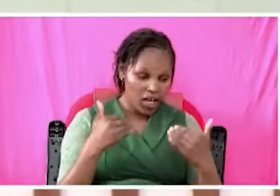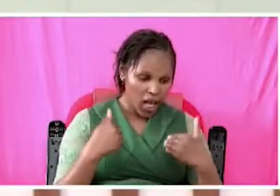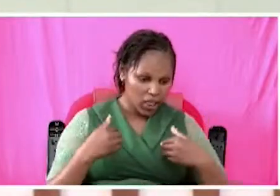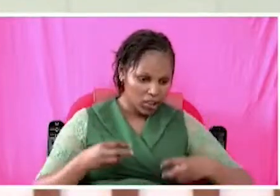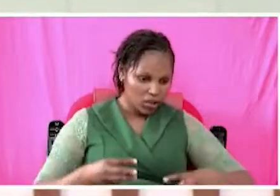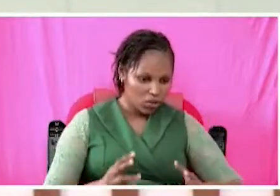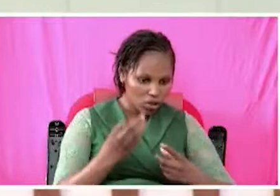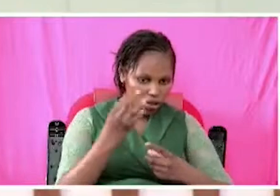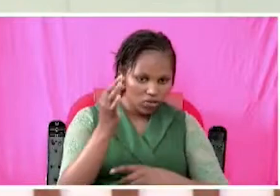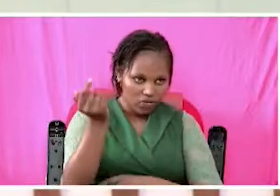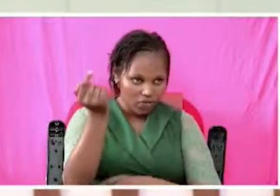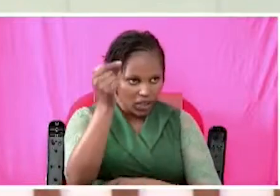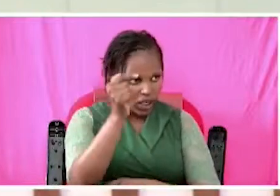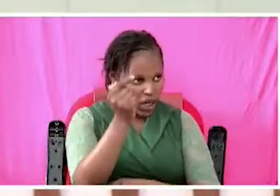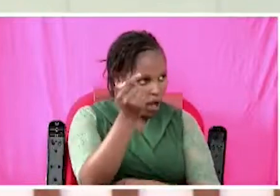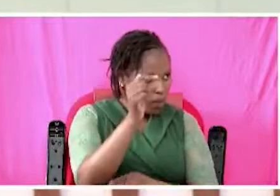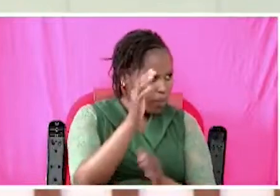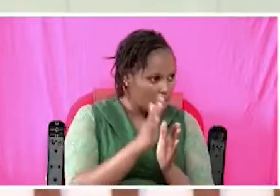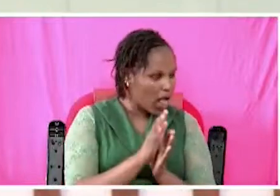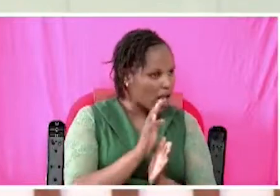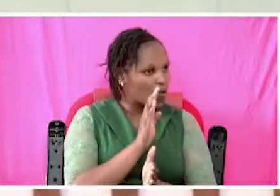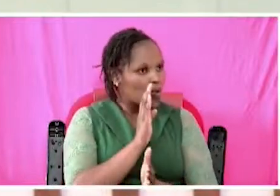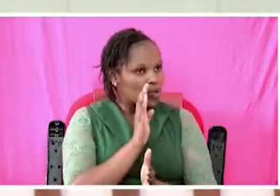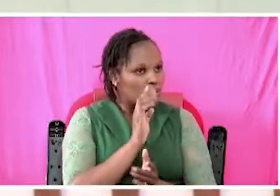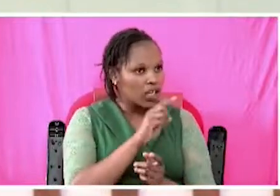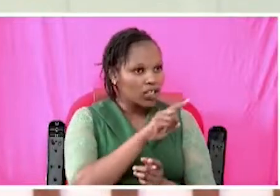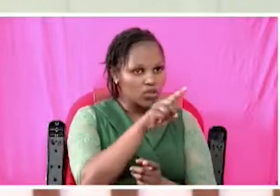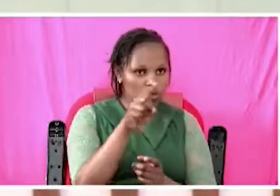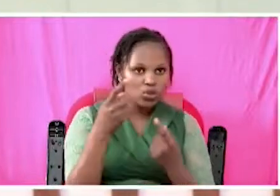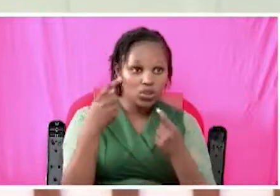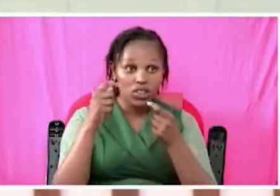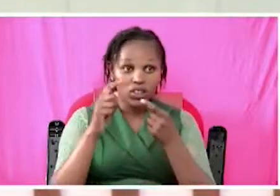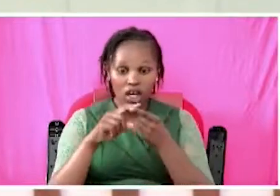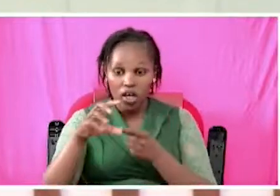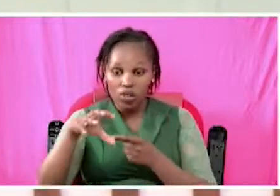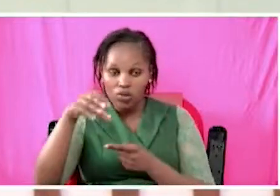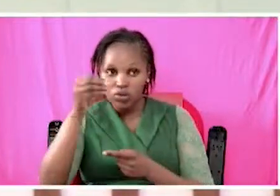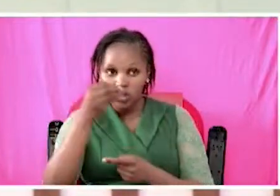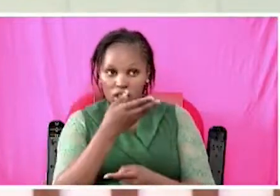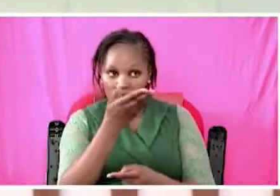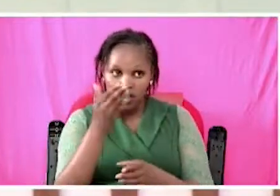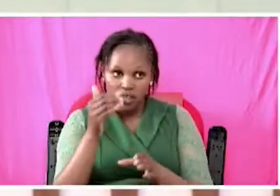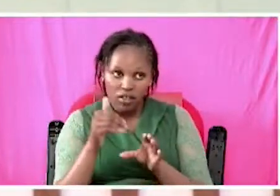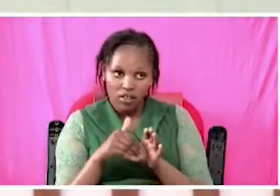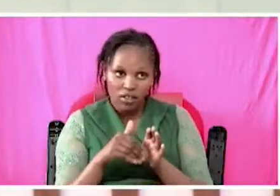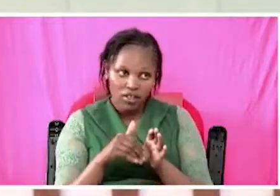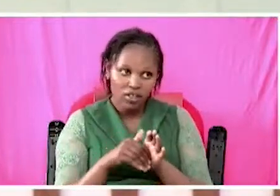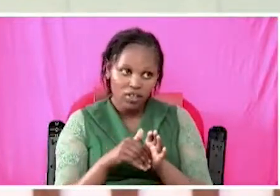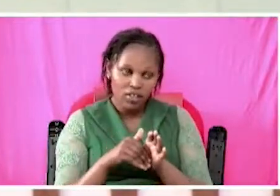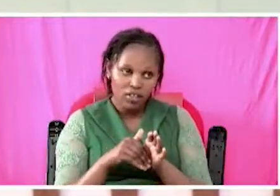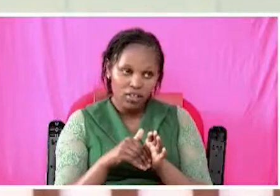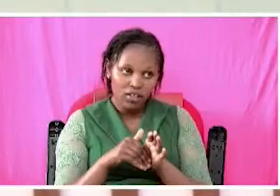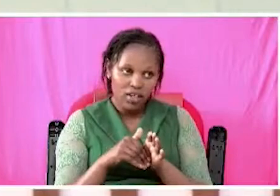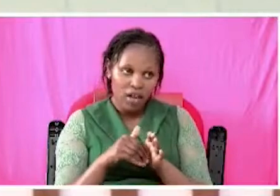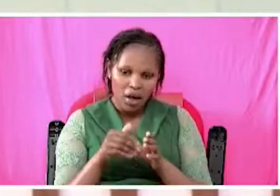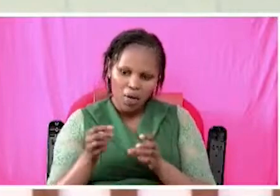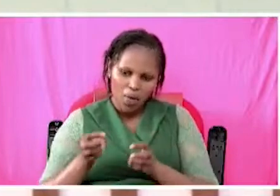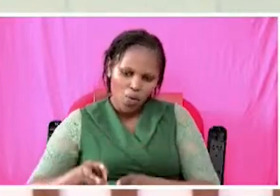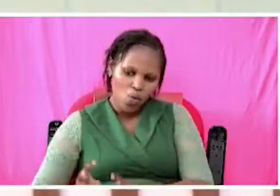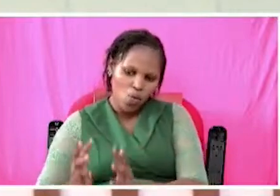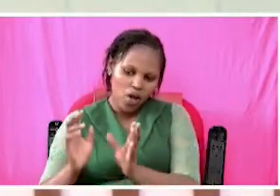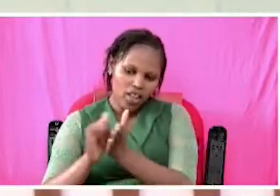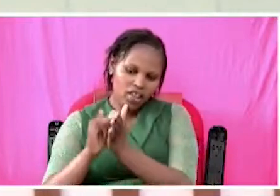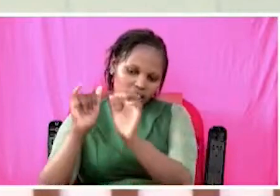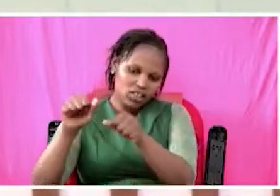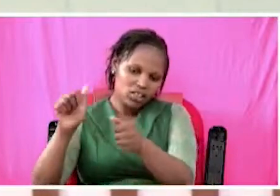of coming and whispering to you, trying to take you in a path that can destroy your life. But because you don't